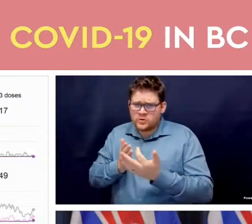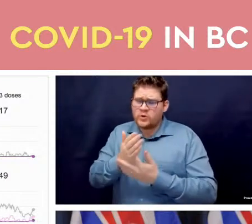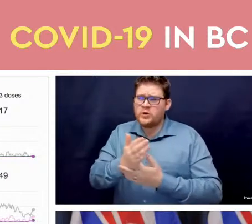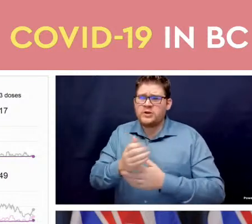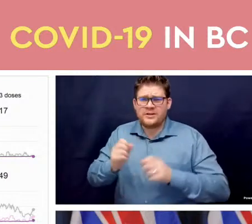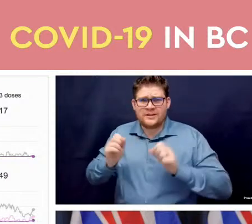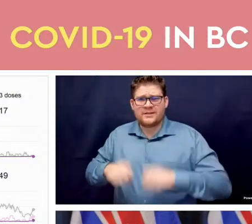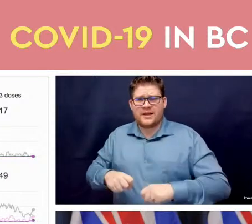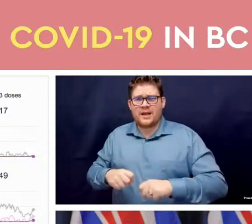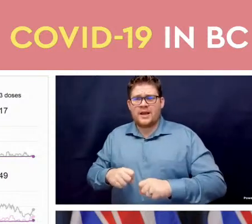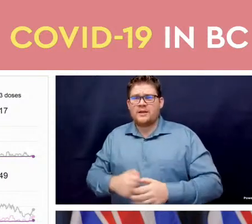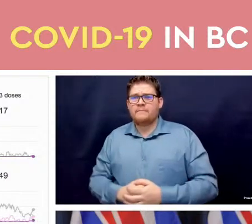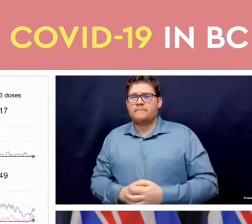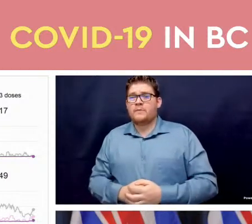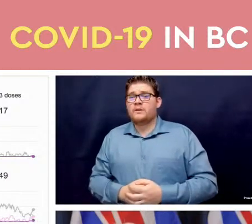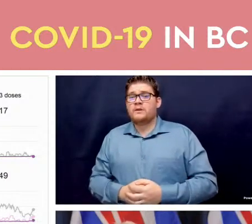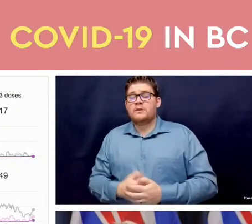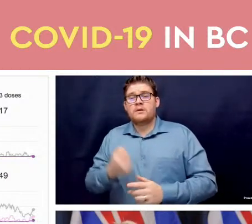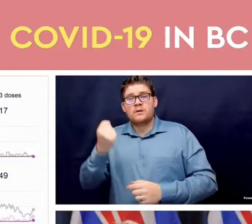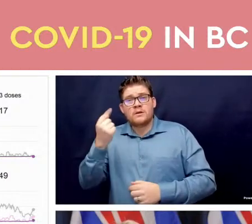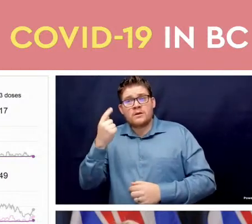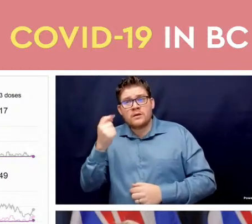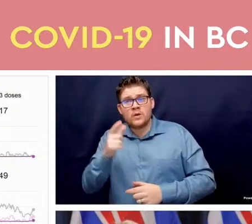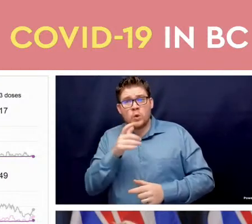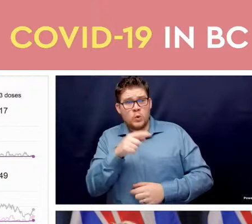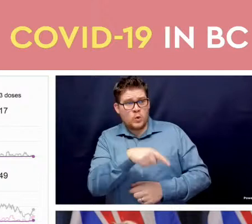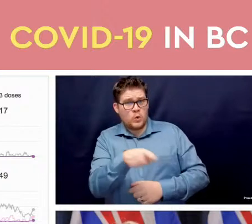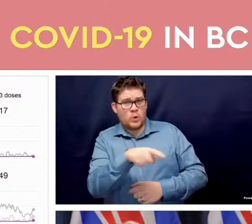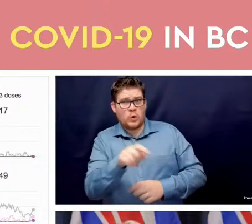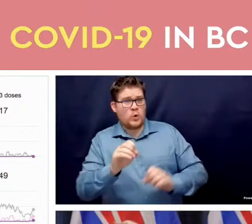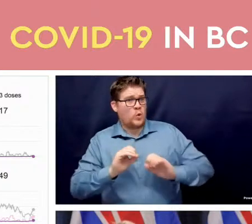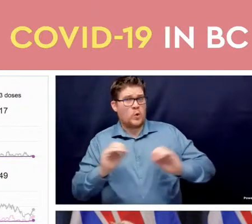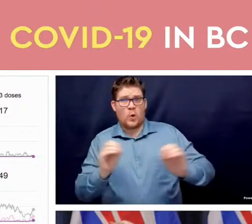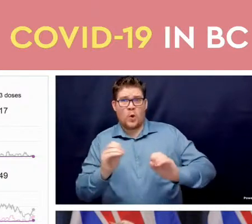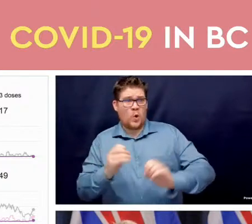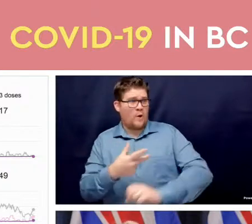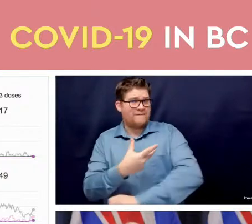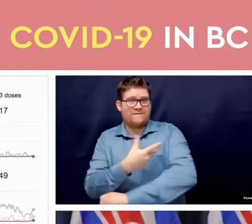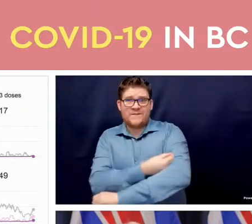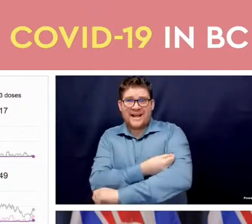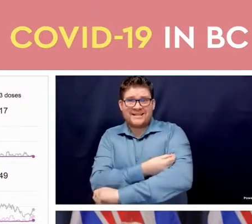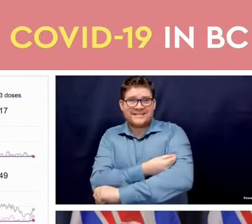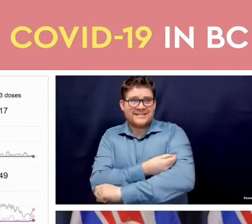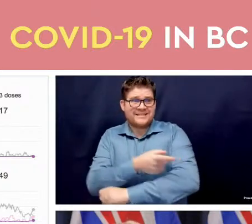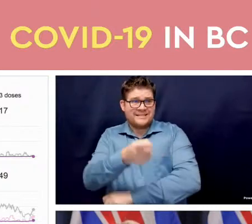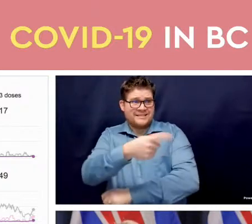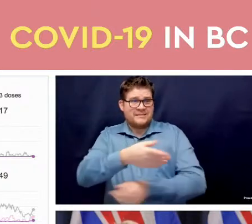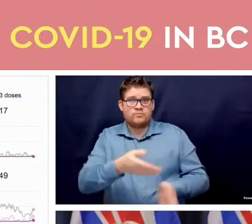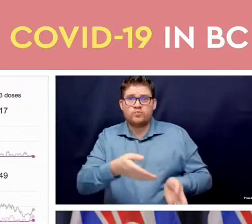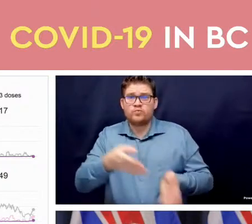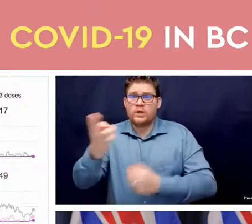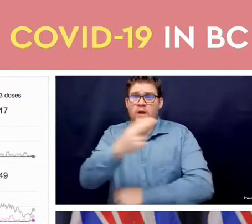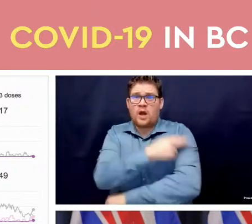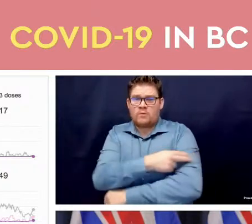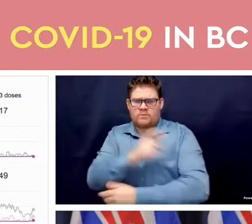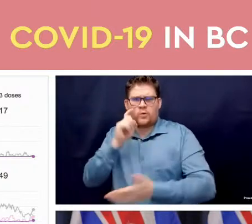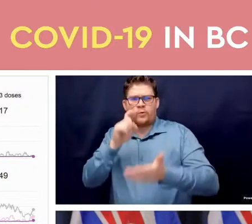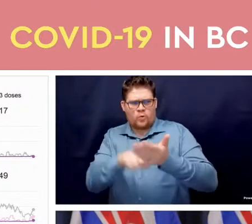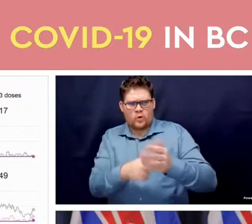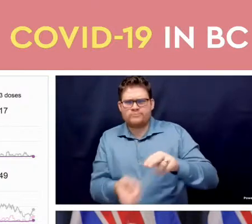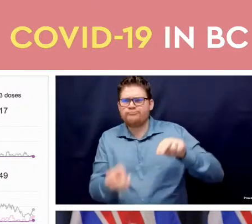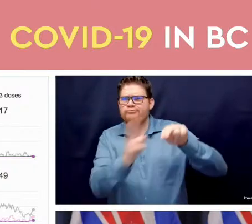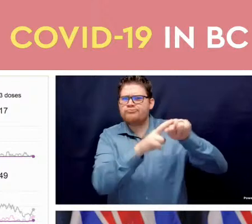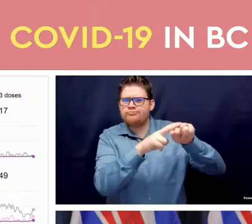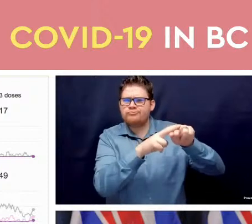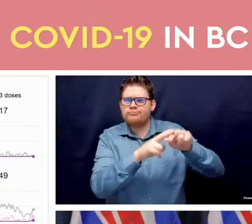any protection. And that right now, we talked a little bit about breakthrough and reinfections. So people who have